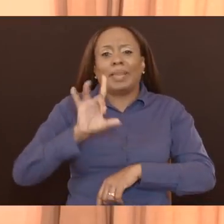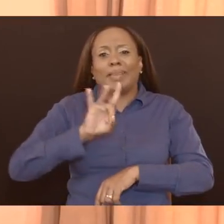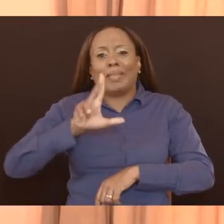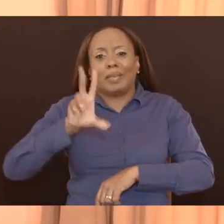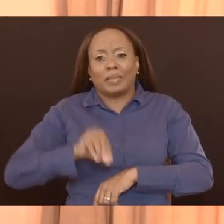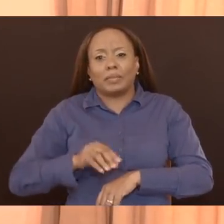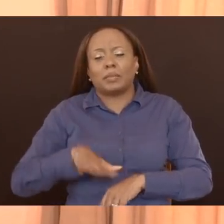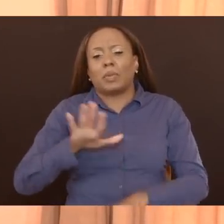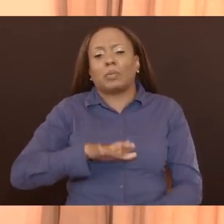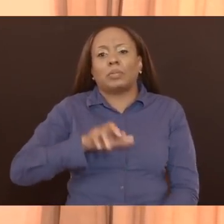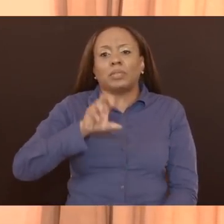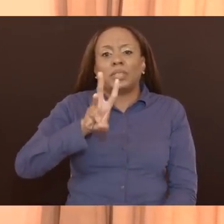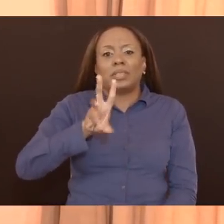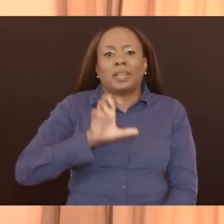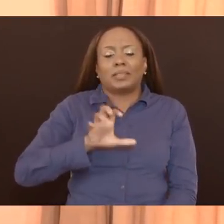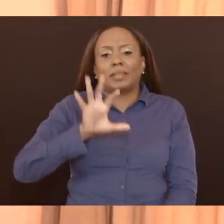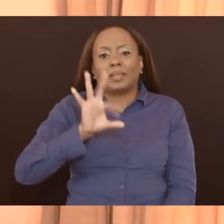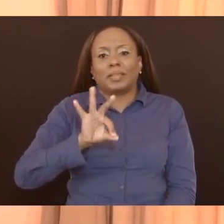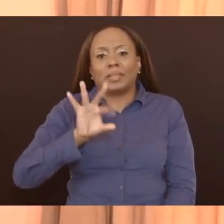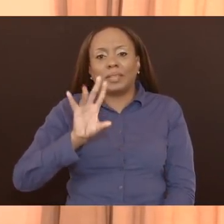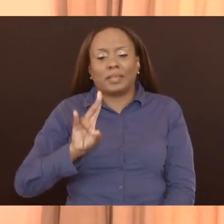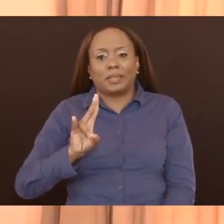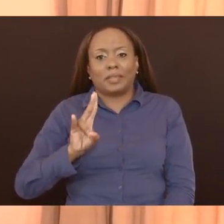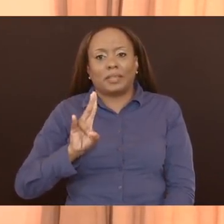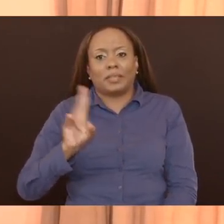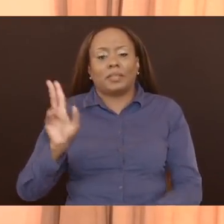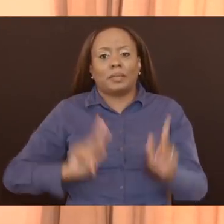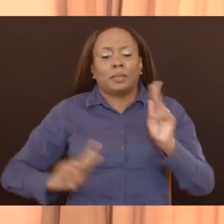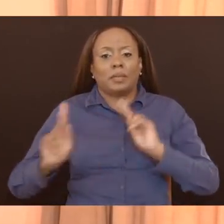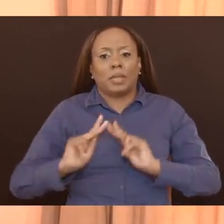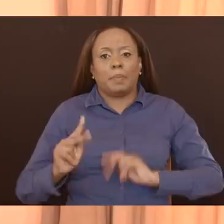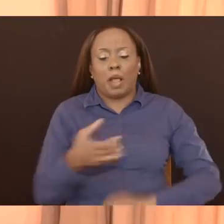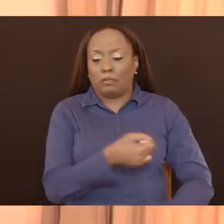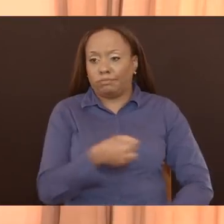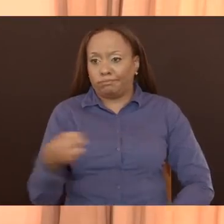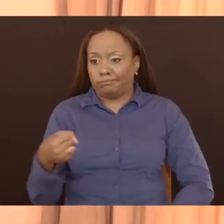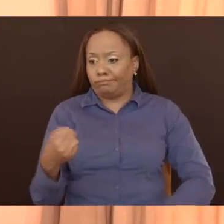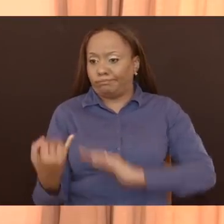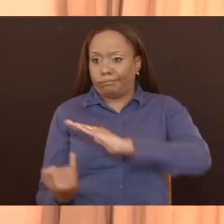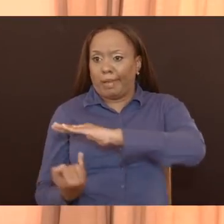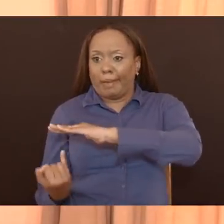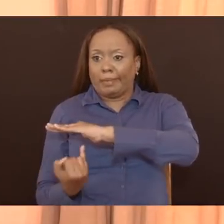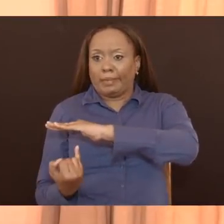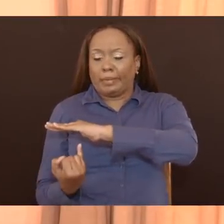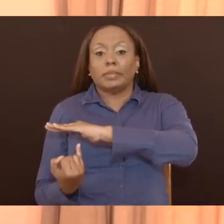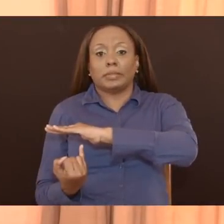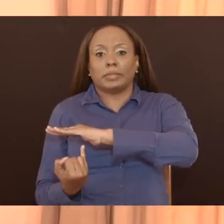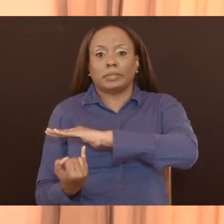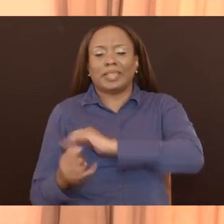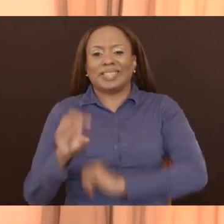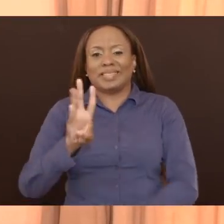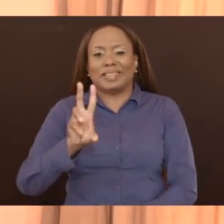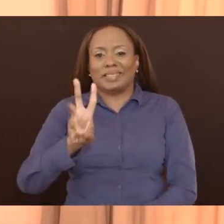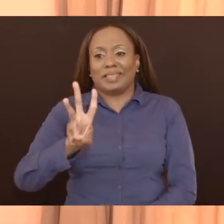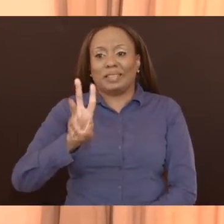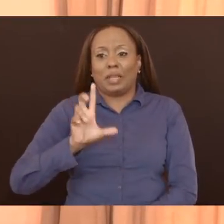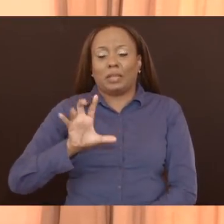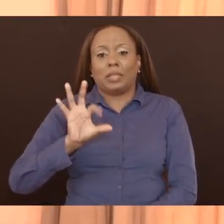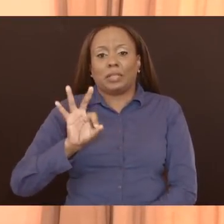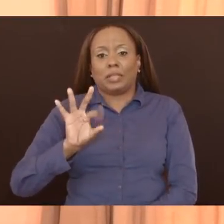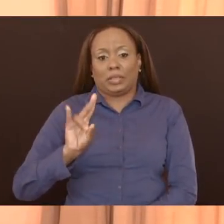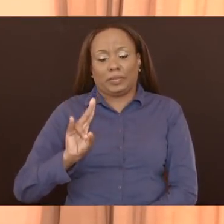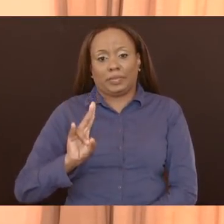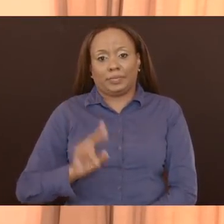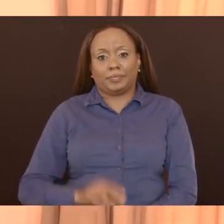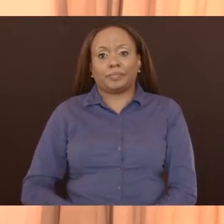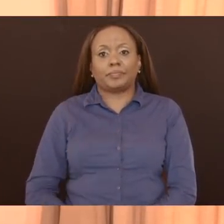about 697 persons in the isolation facilities across the country.